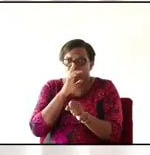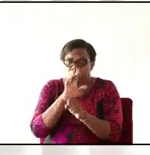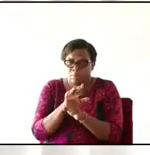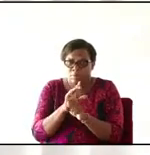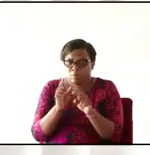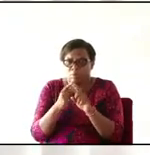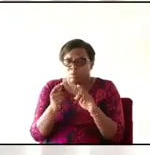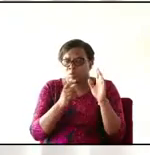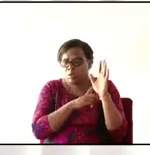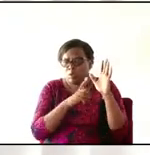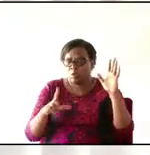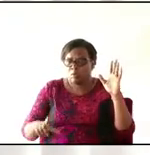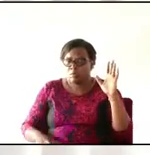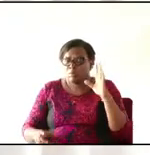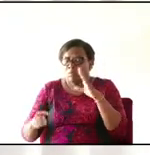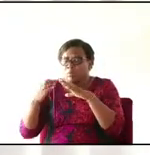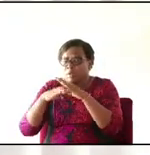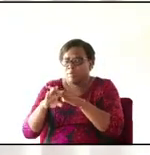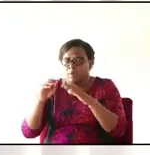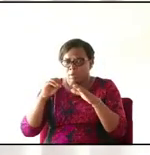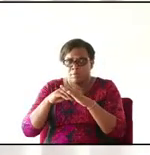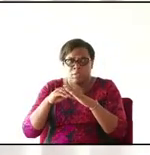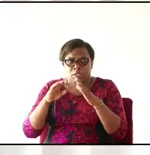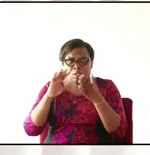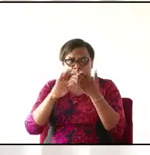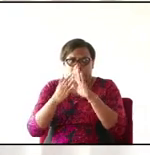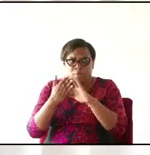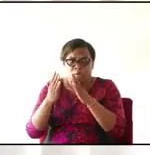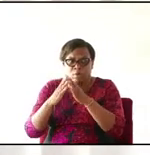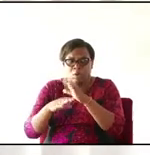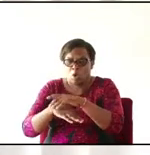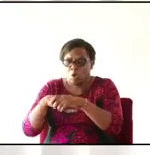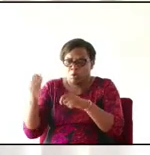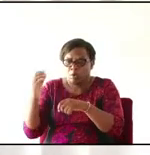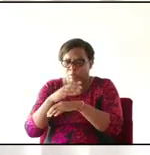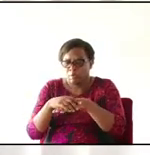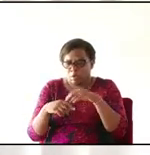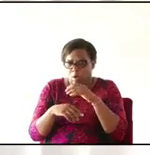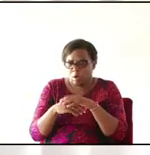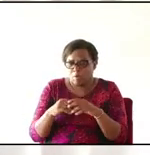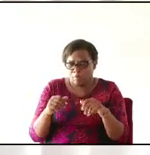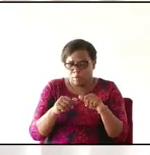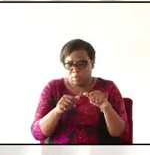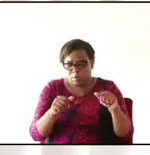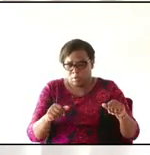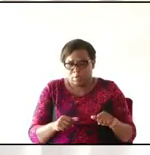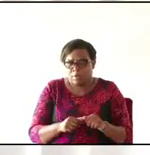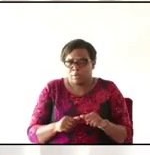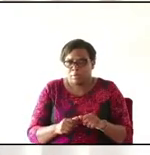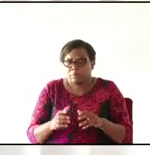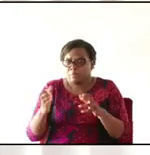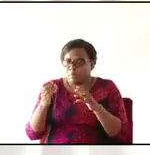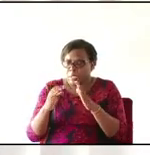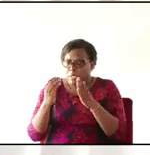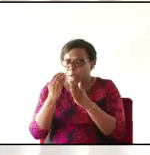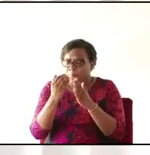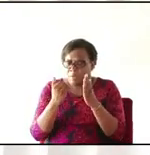to engage community, to get out of your comfort zone, and to take this message of